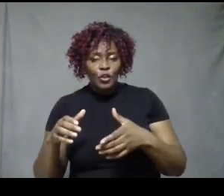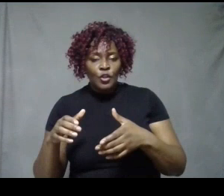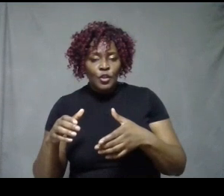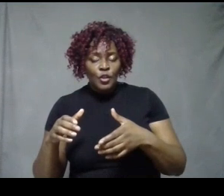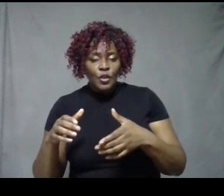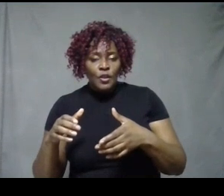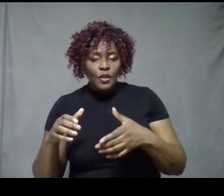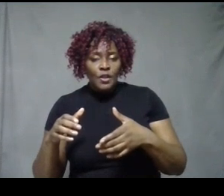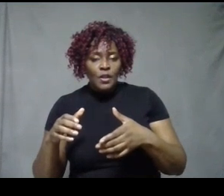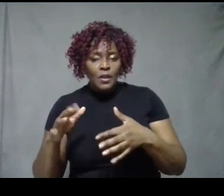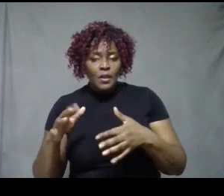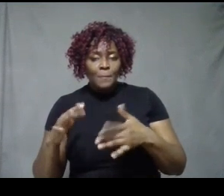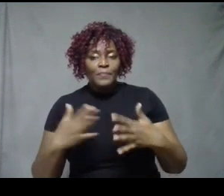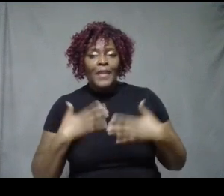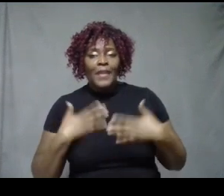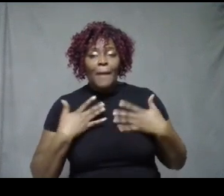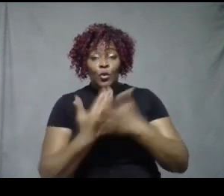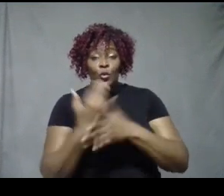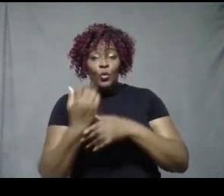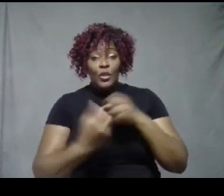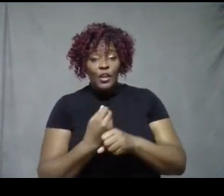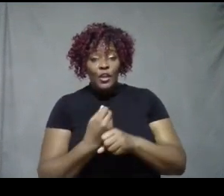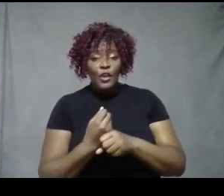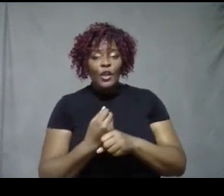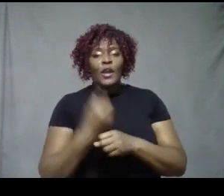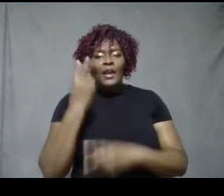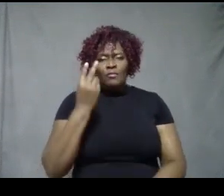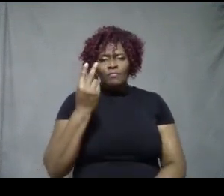In remembrance of Dr. King,